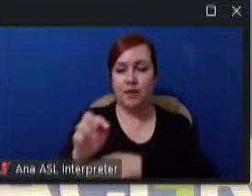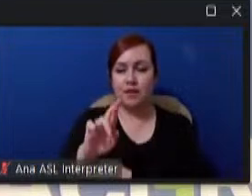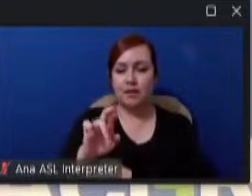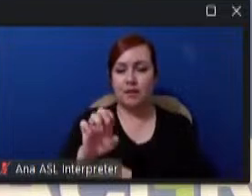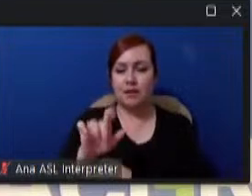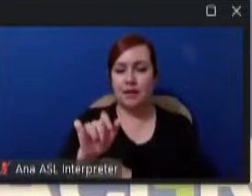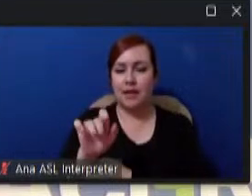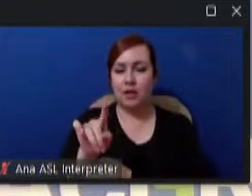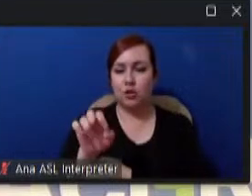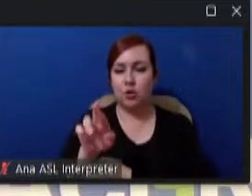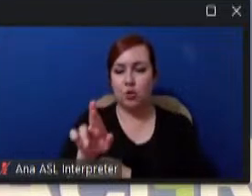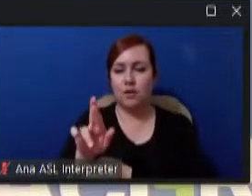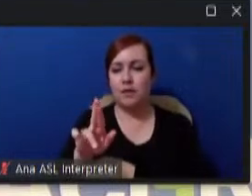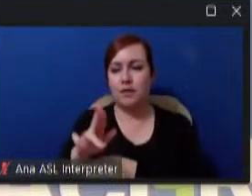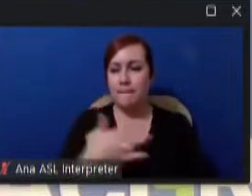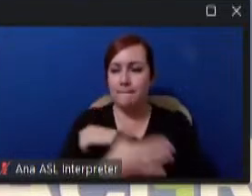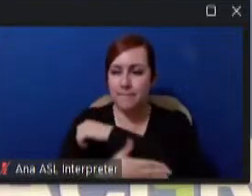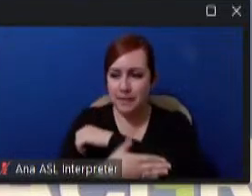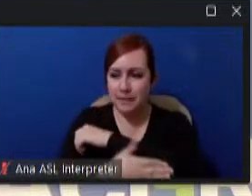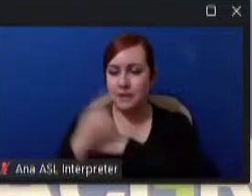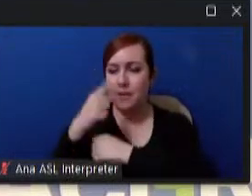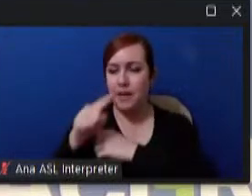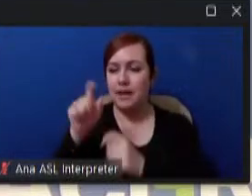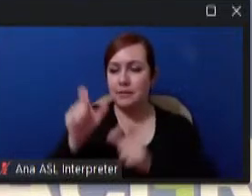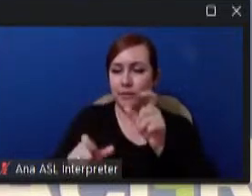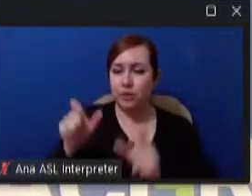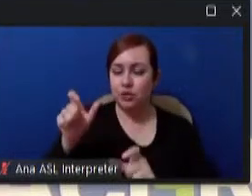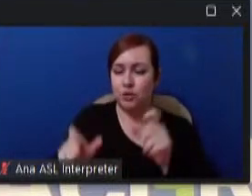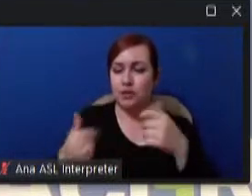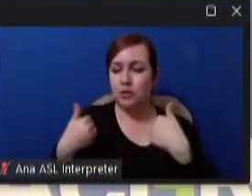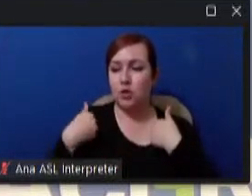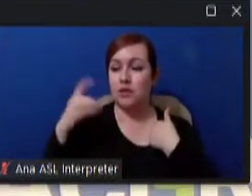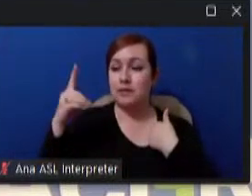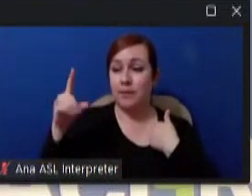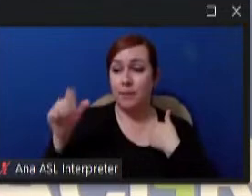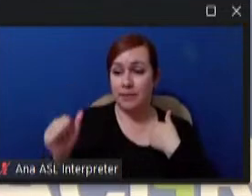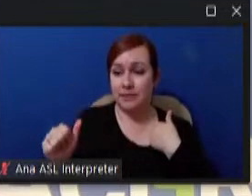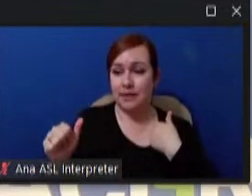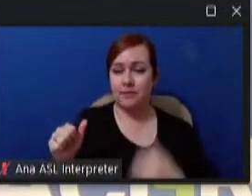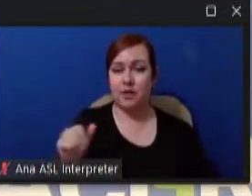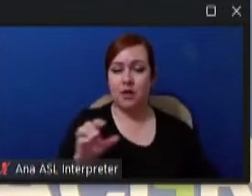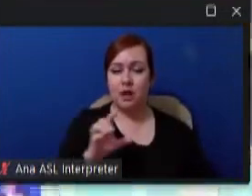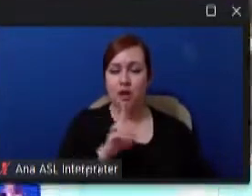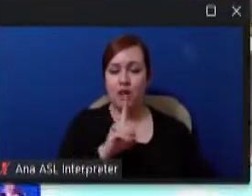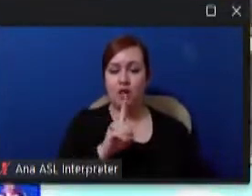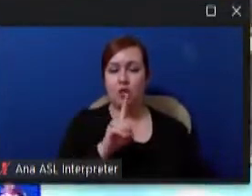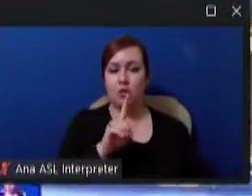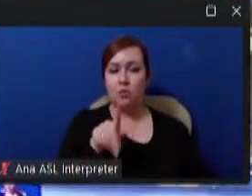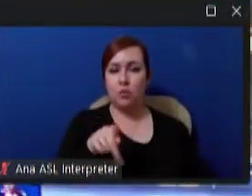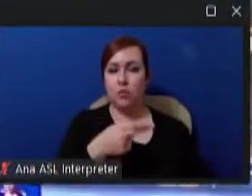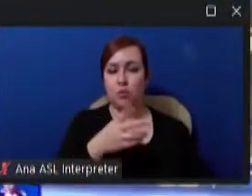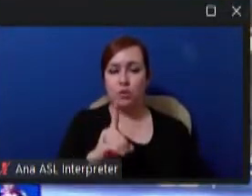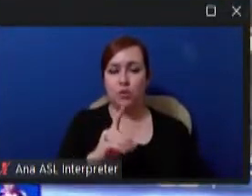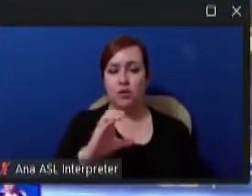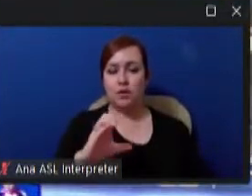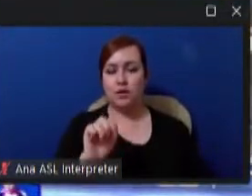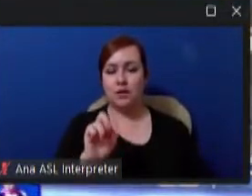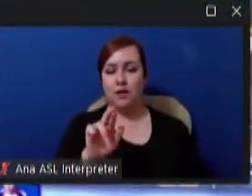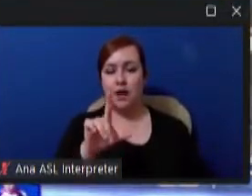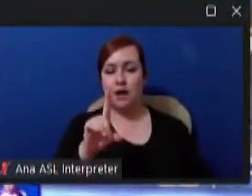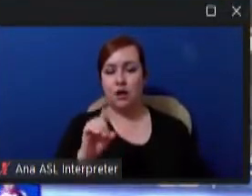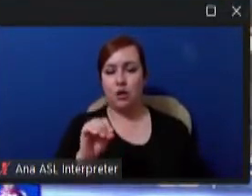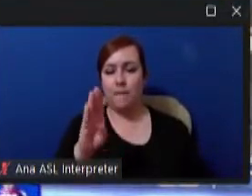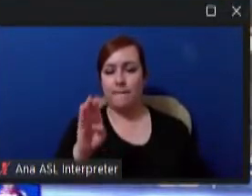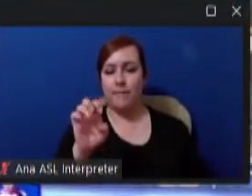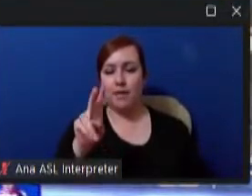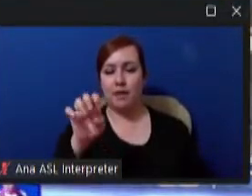to let the rapporteur of the country and the rapporteur for people with disabilities, Dr. Carlos